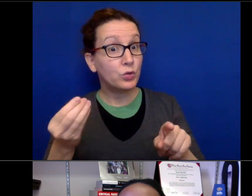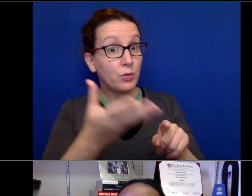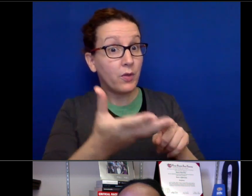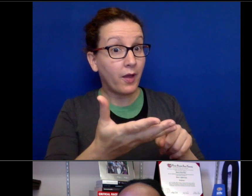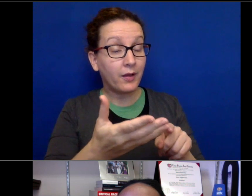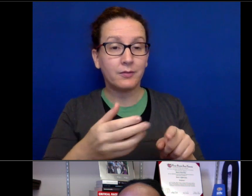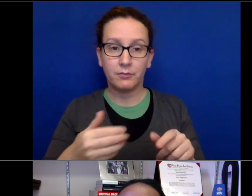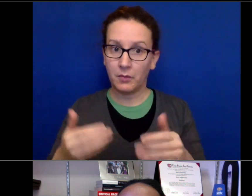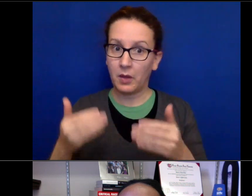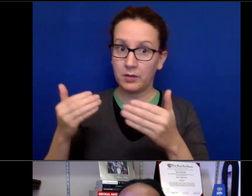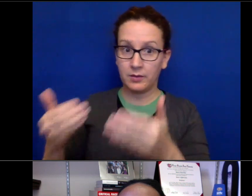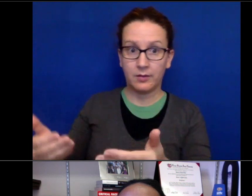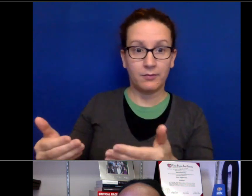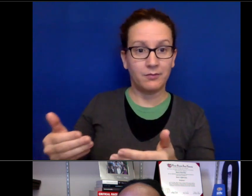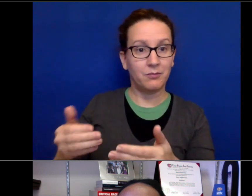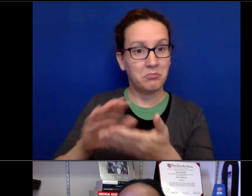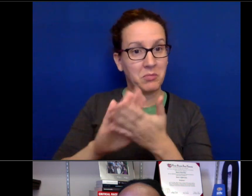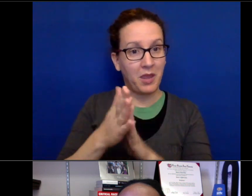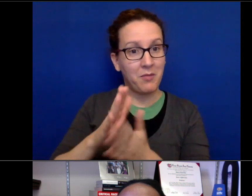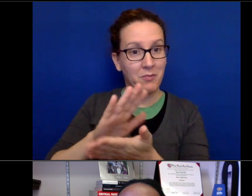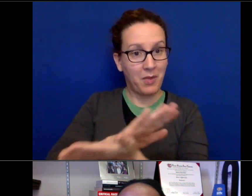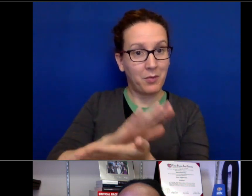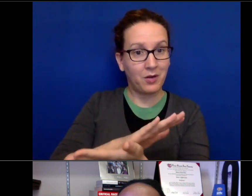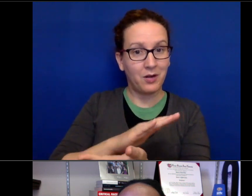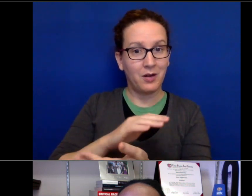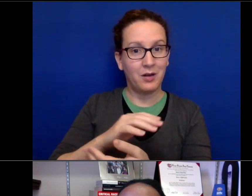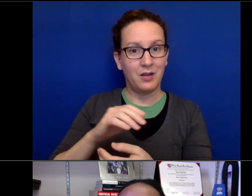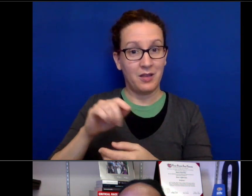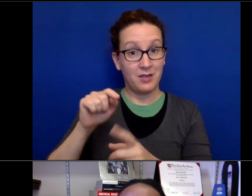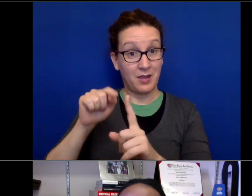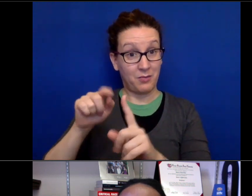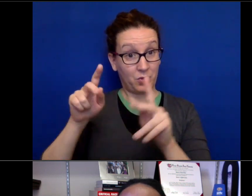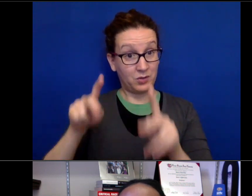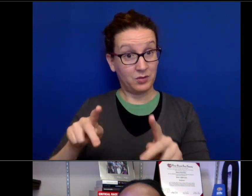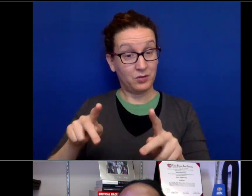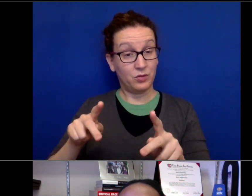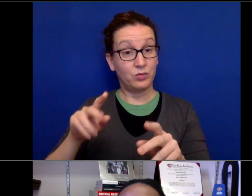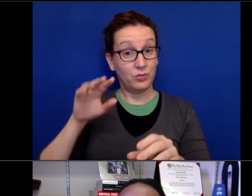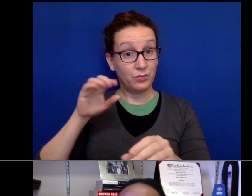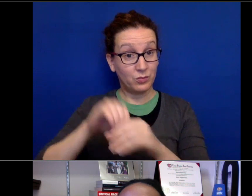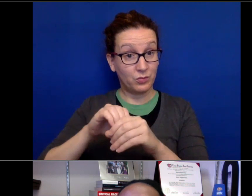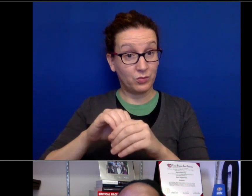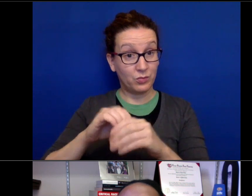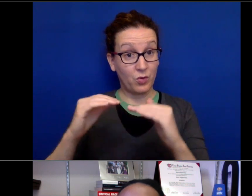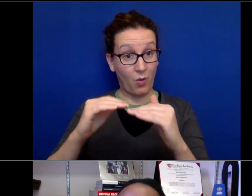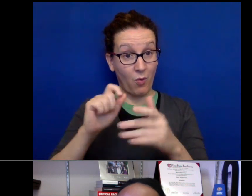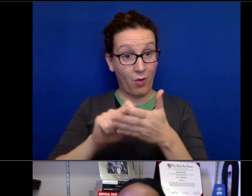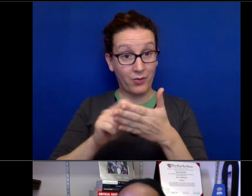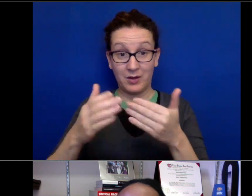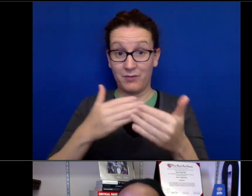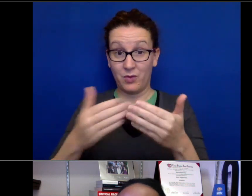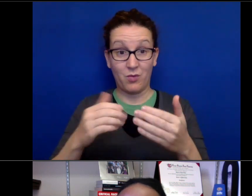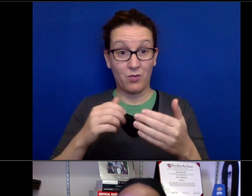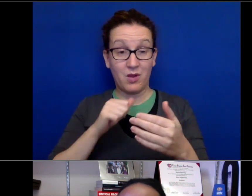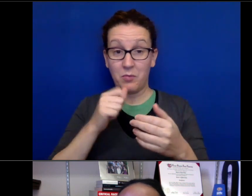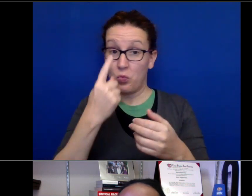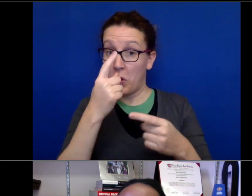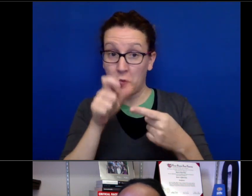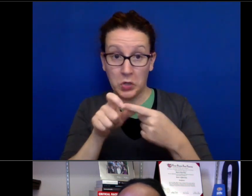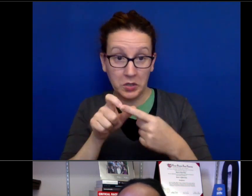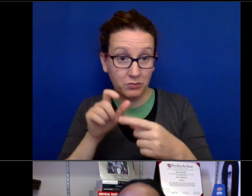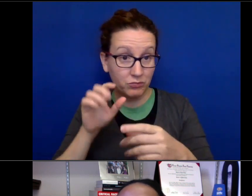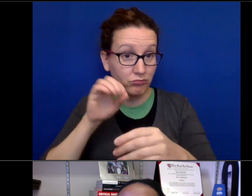and that became a paper. You feel like that person should be a co-author, even though that person didn't add a word to the writing,